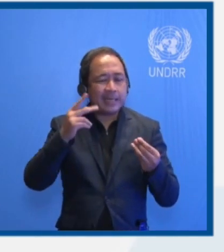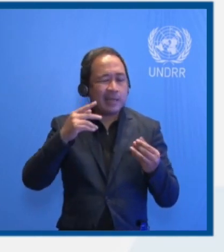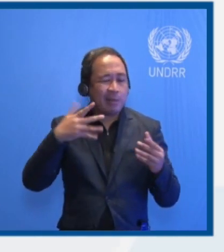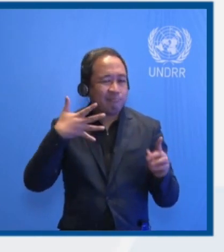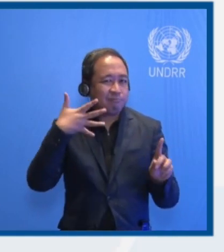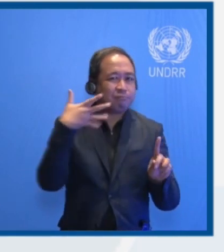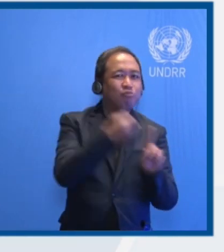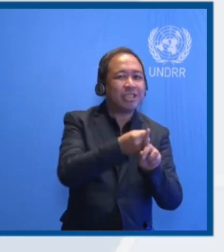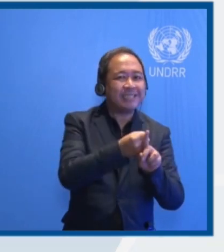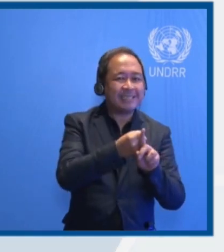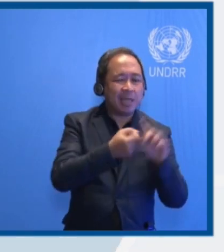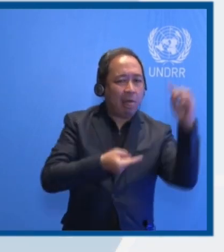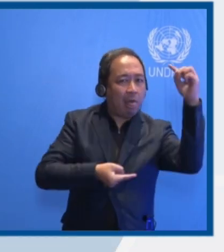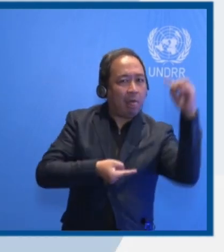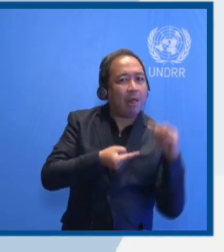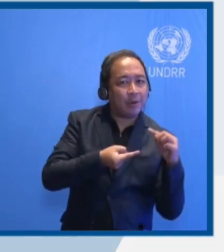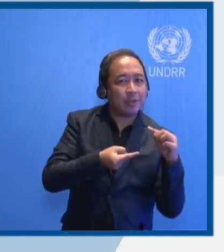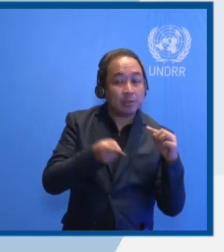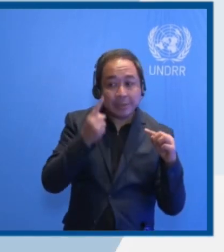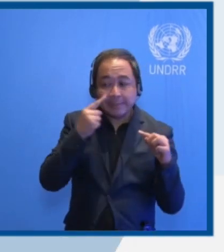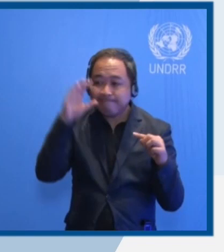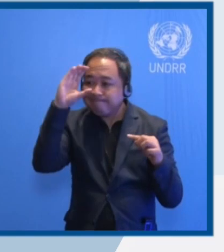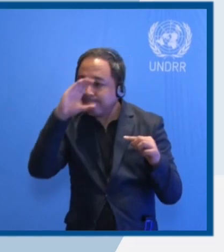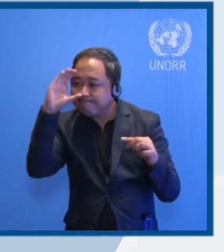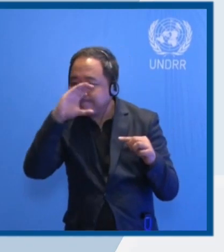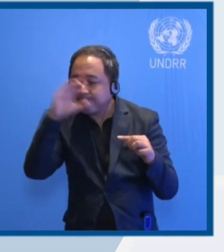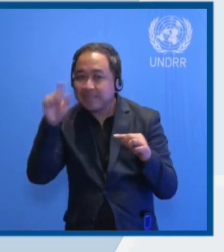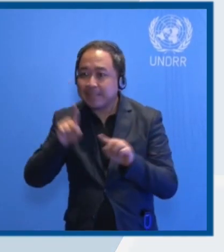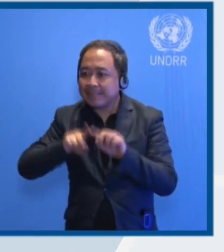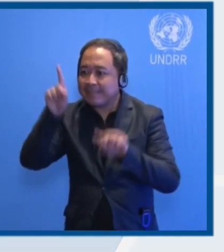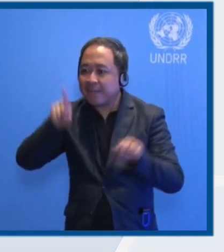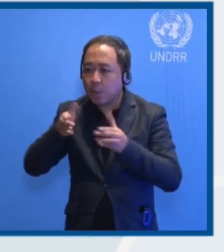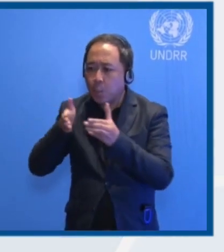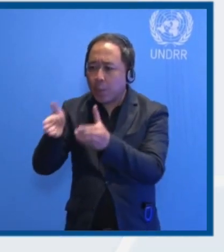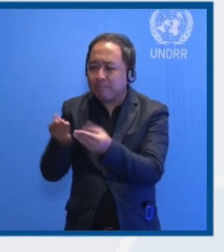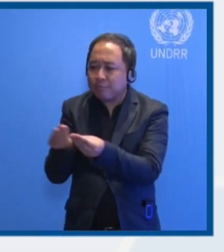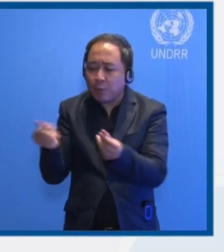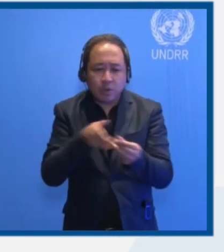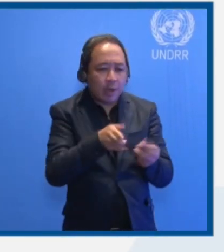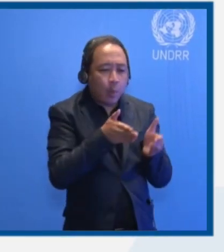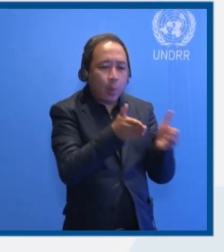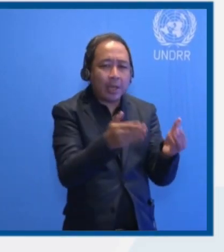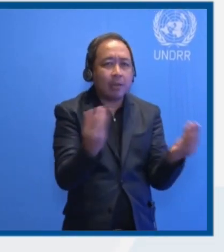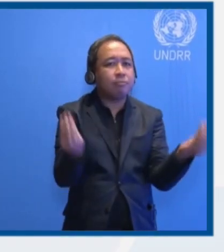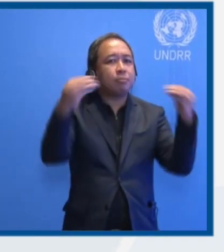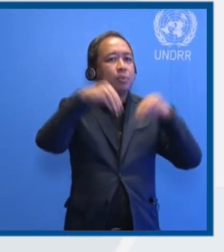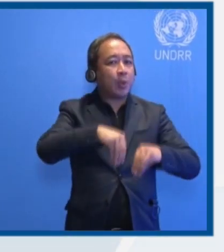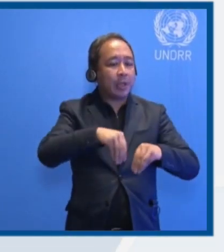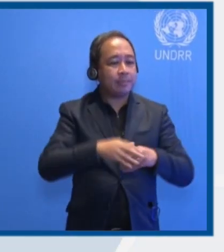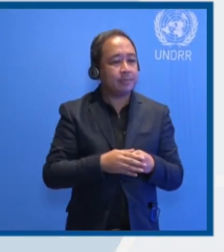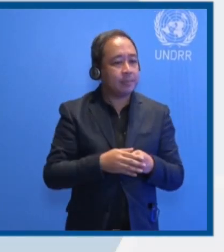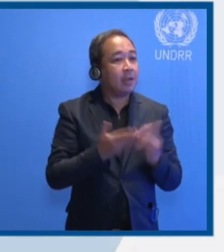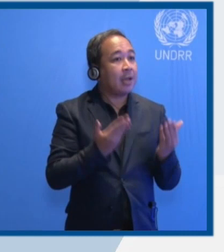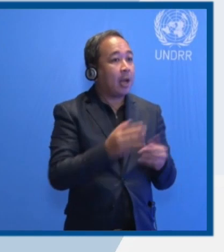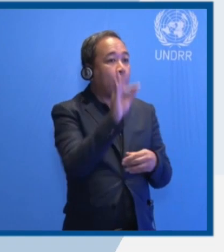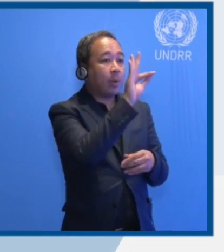strategically address this through innovative approaches? Let's hear from a number of panelists. I'll start with Mr. Tabi.